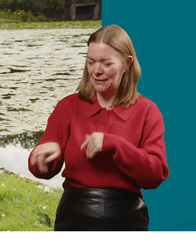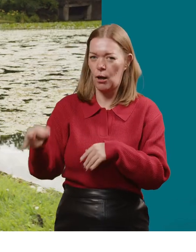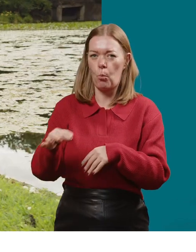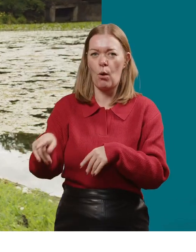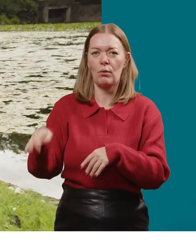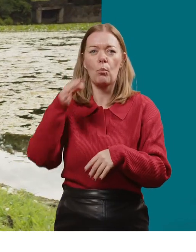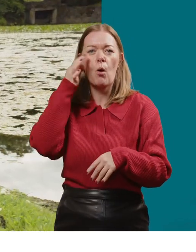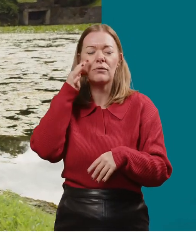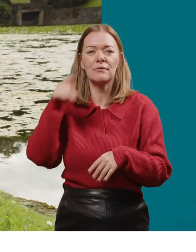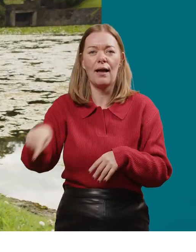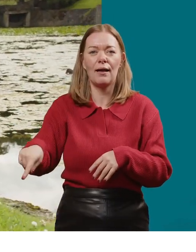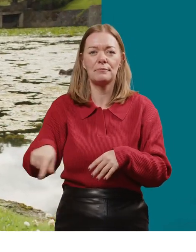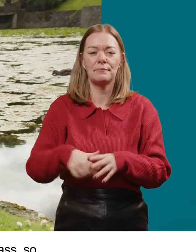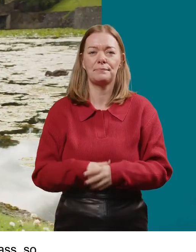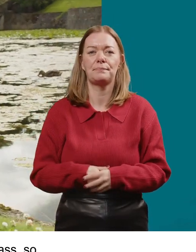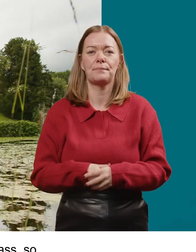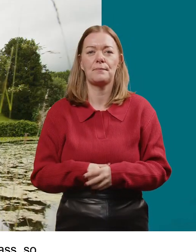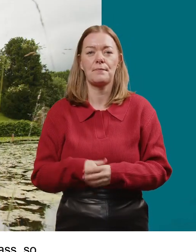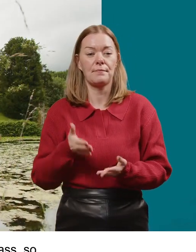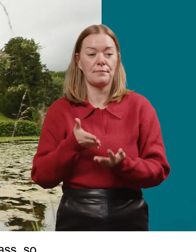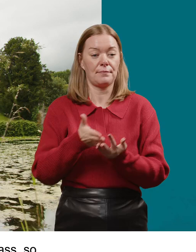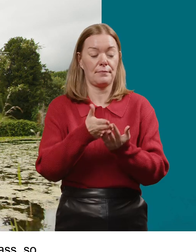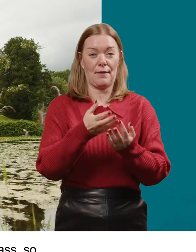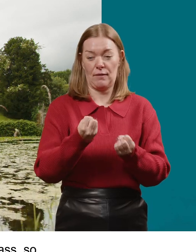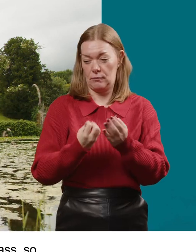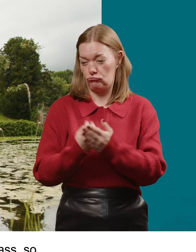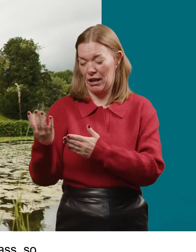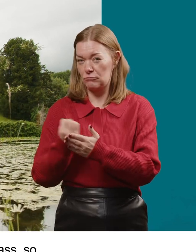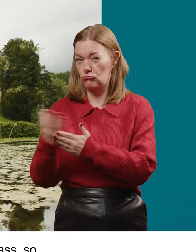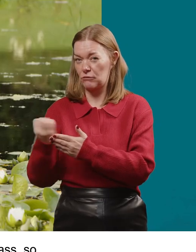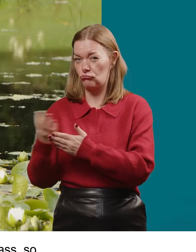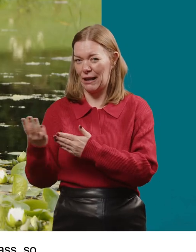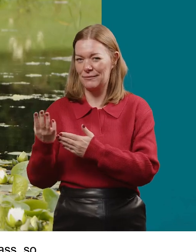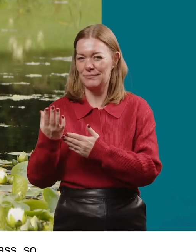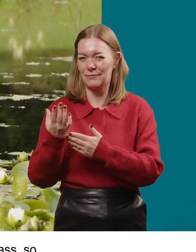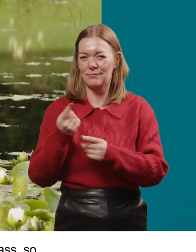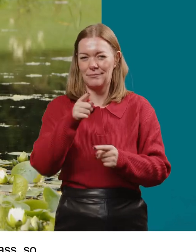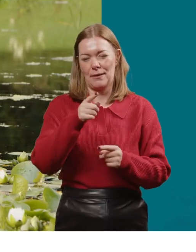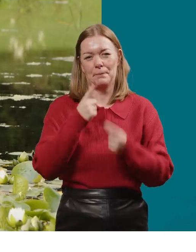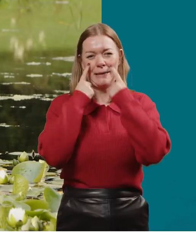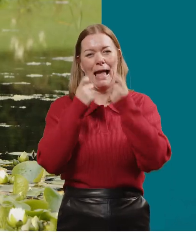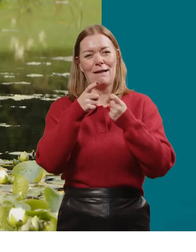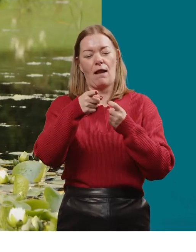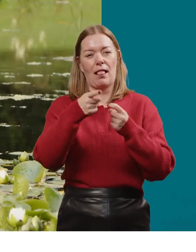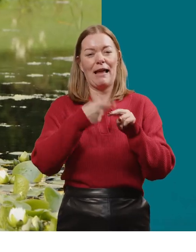A gravel path leads around to the lakeside where the terrain is all grass, so this is best avoided in muddy conditions.